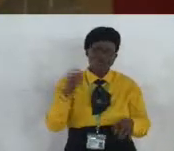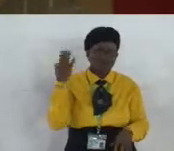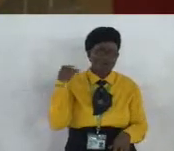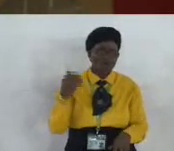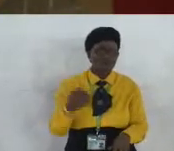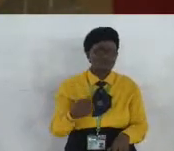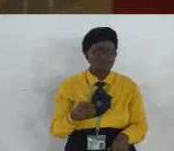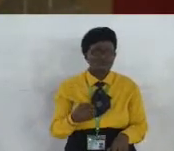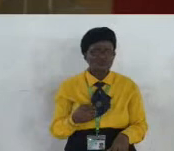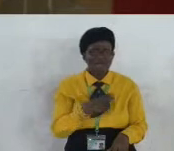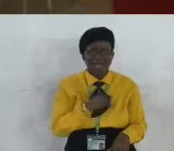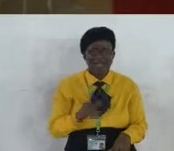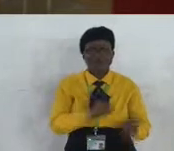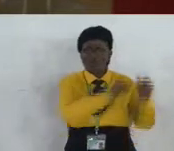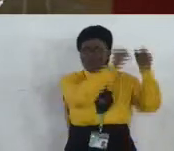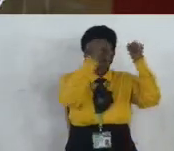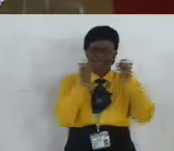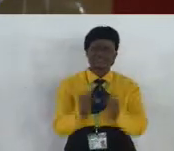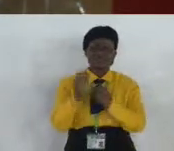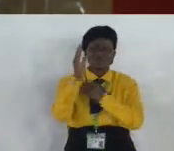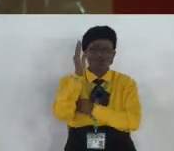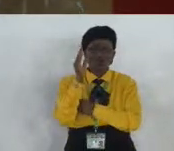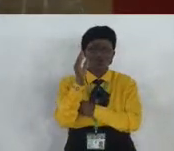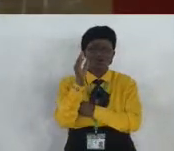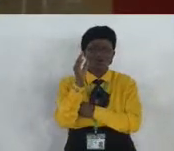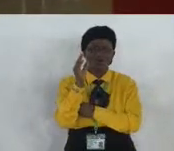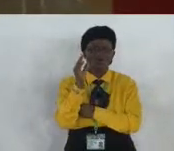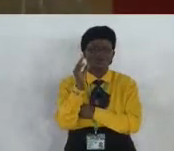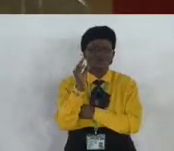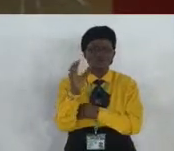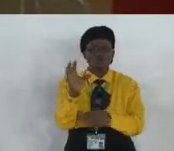And the Almighty God intervened.